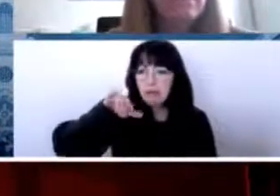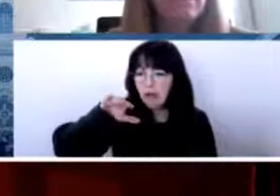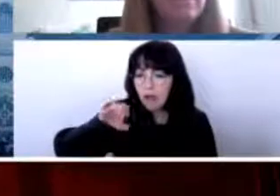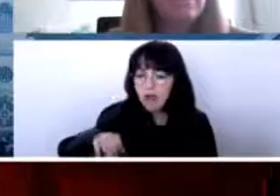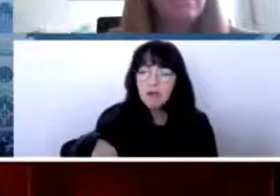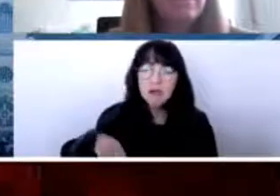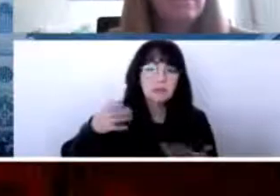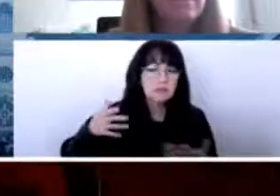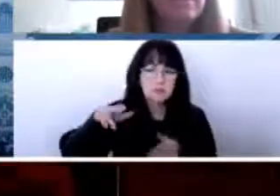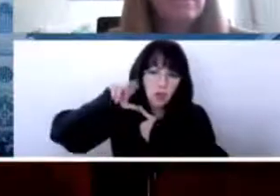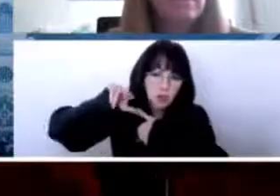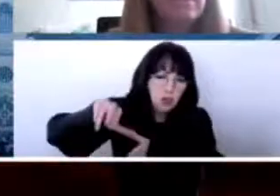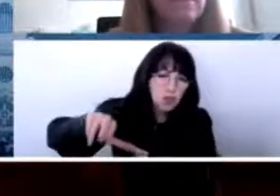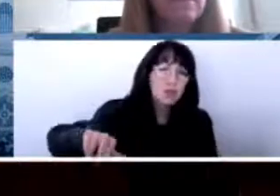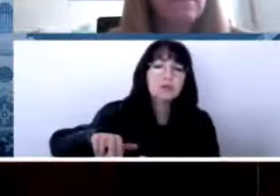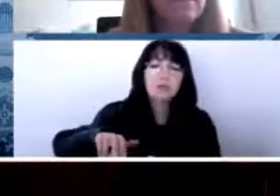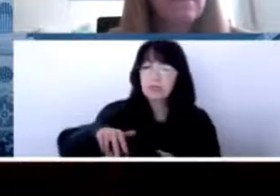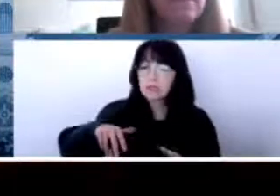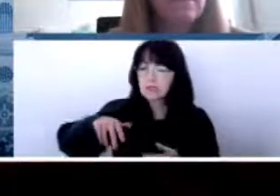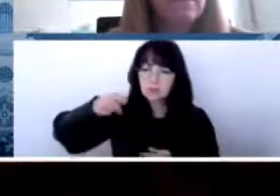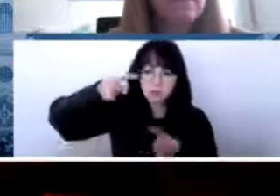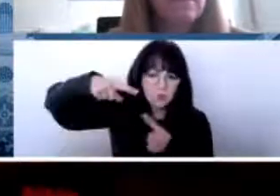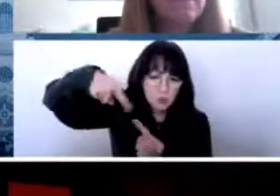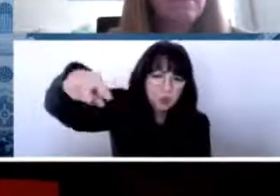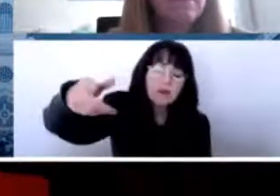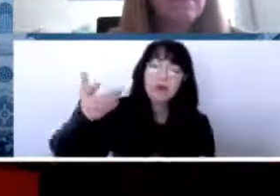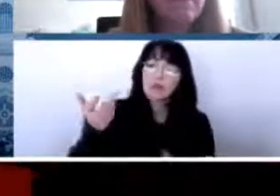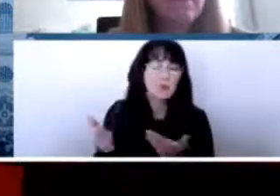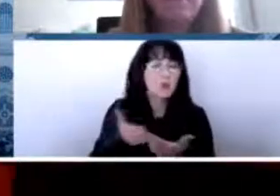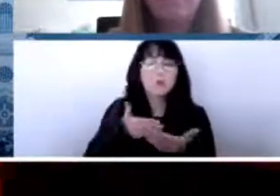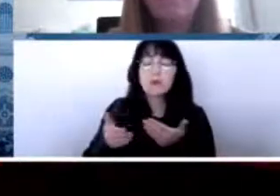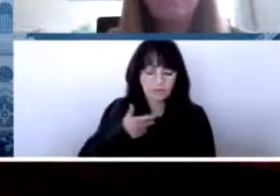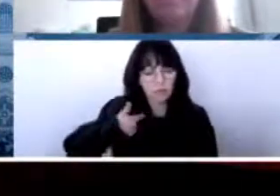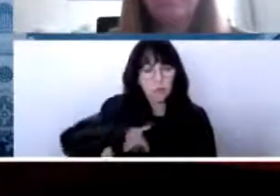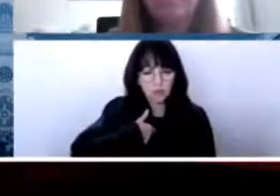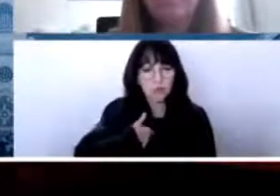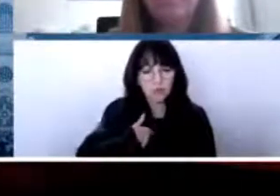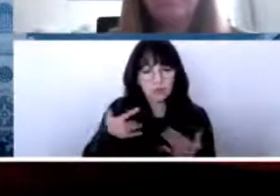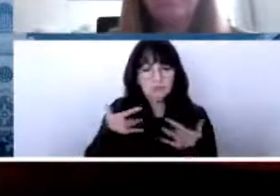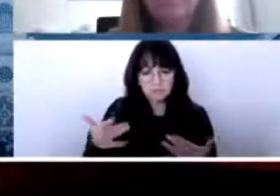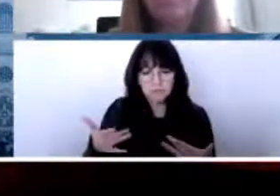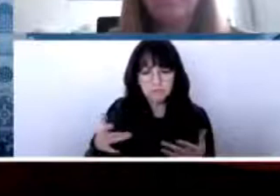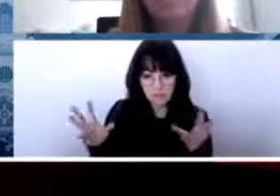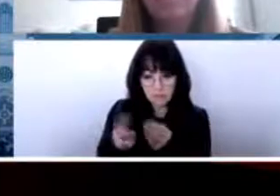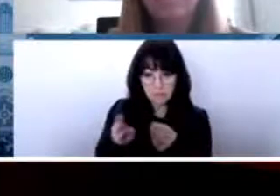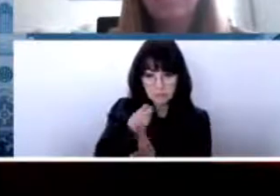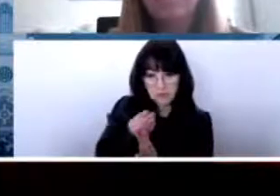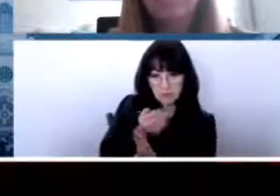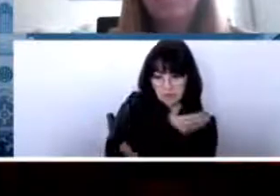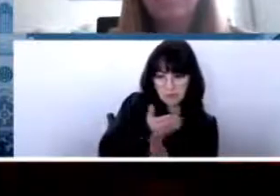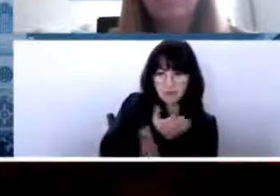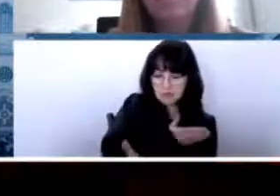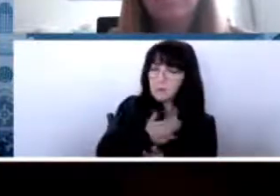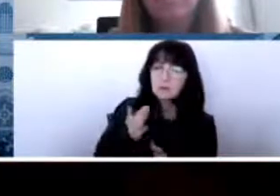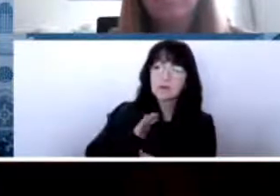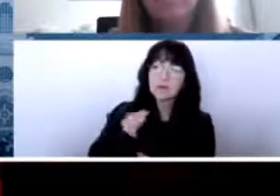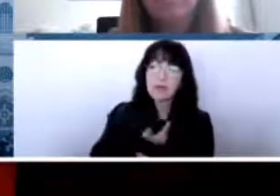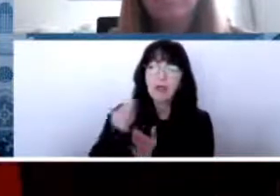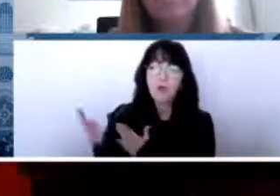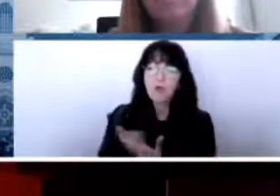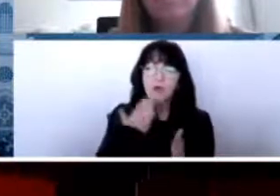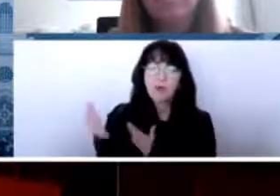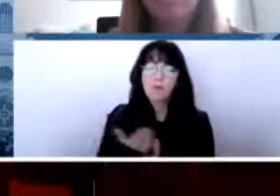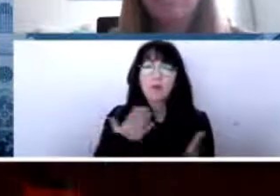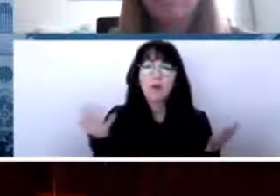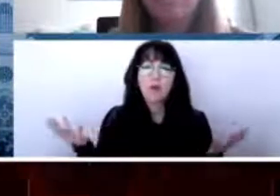be, hurricane, tornadoes. Try to put in place resources to respond. And one of the more